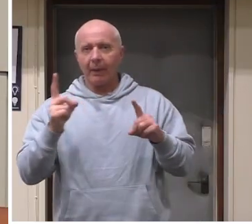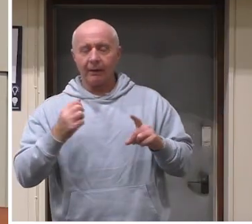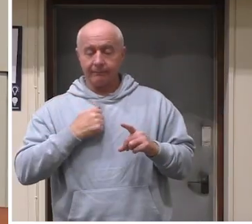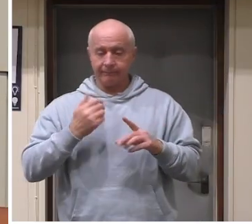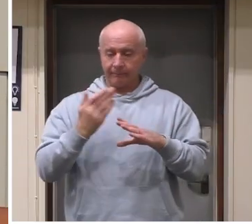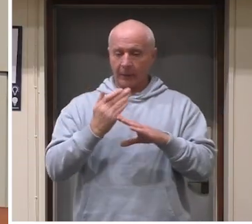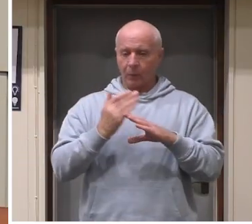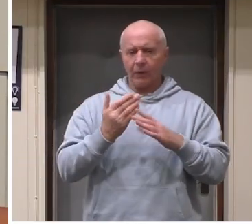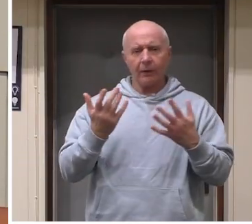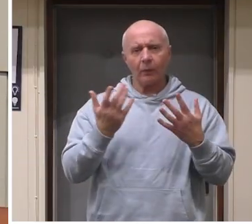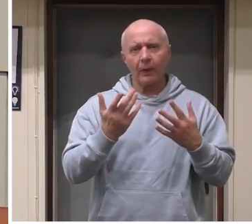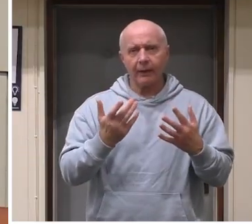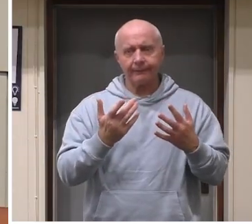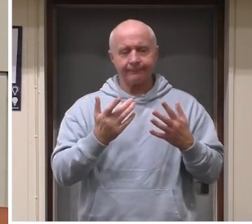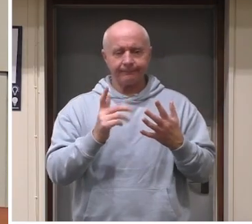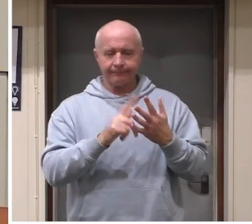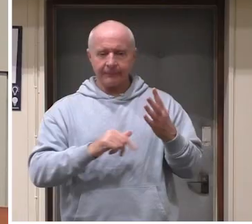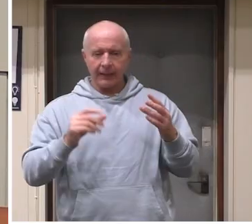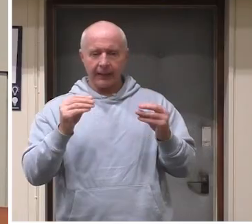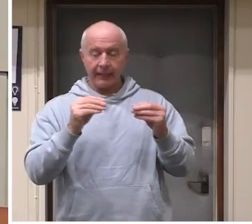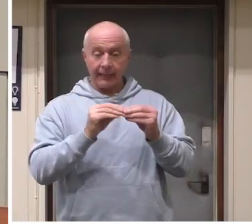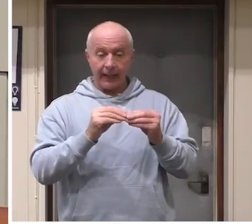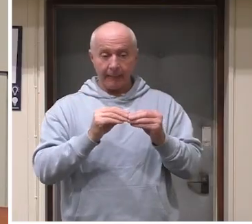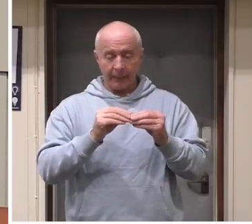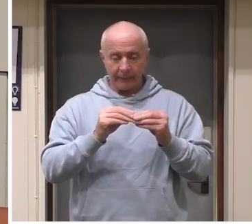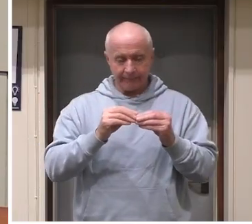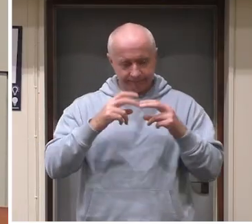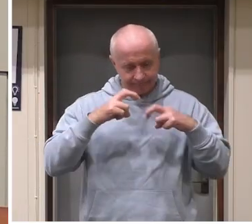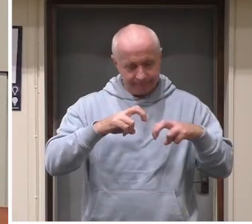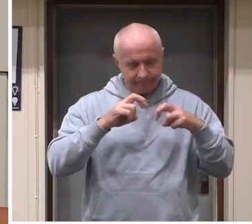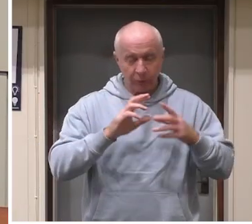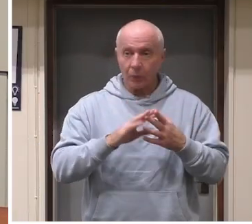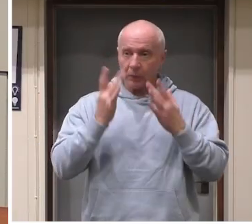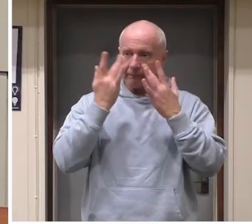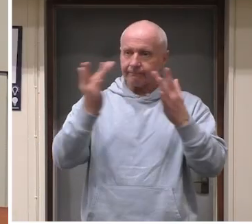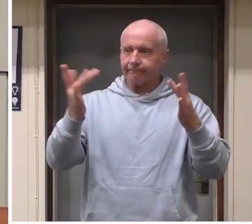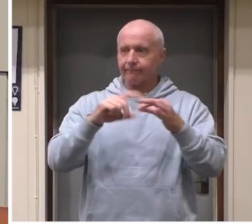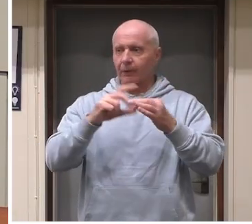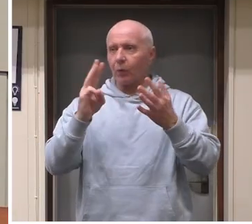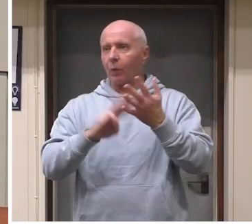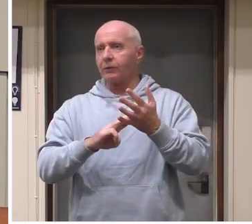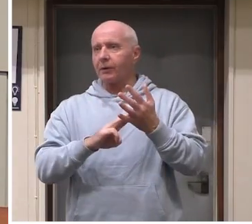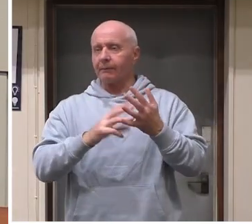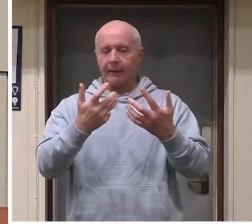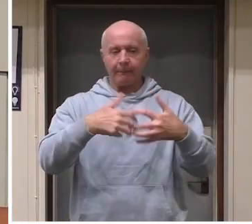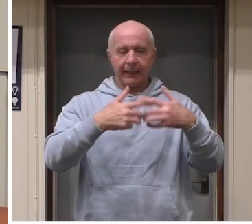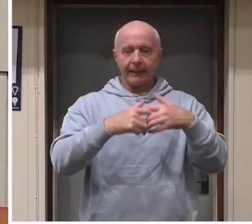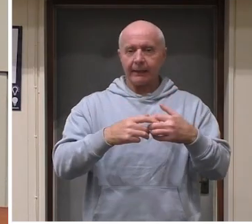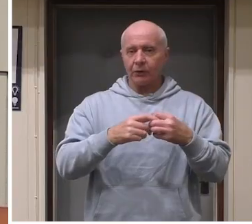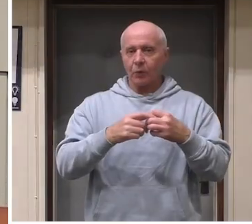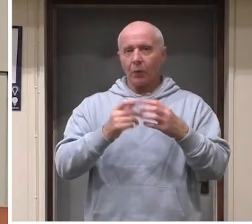in our lab in order to bring these quantum mechanical systems to larger scales, with larger objects, with more tangible